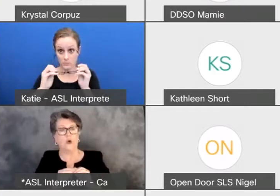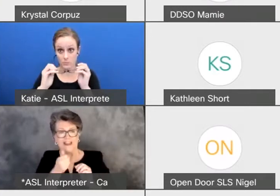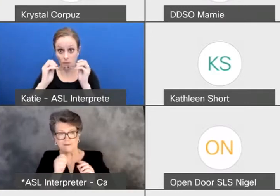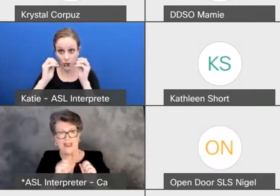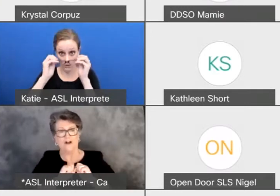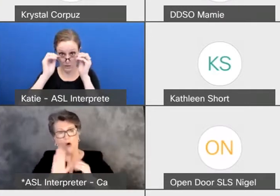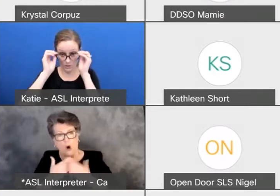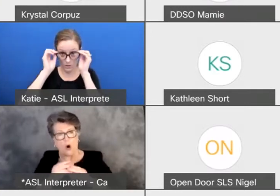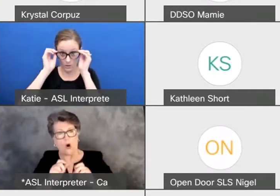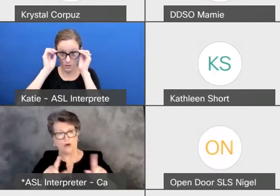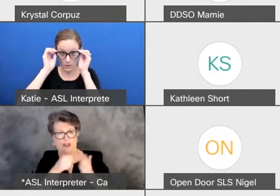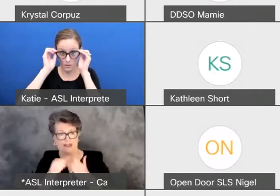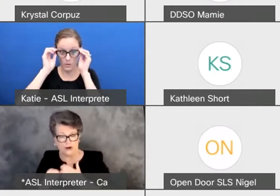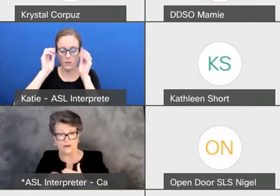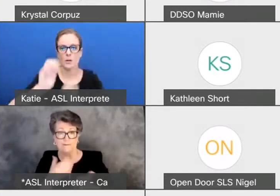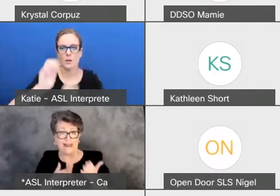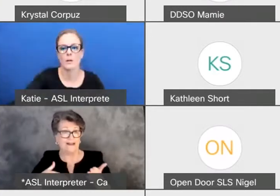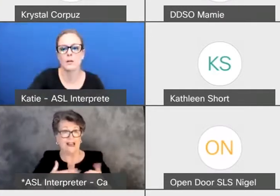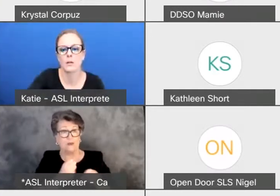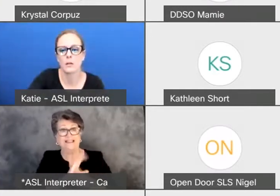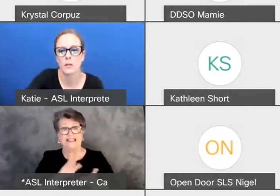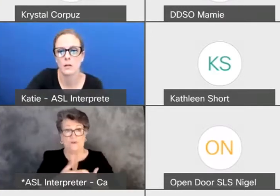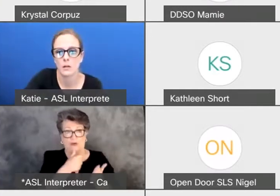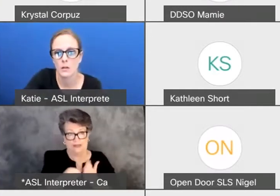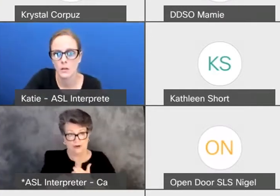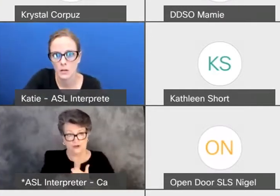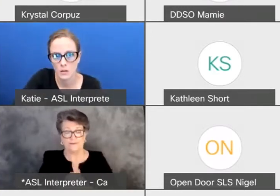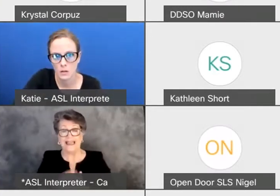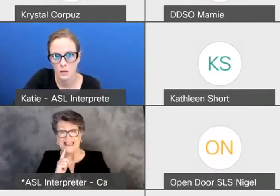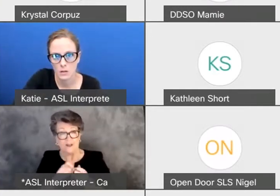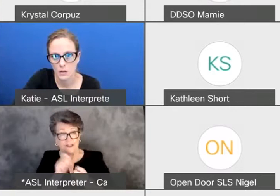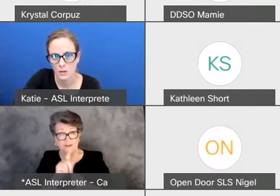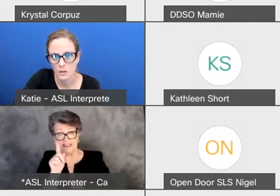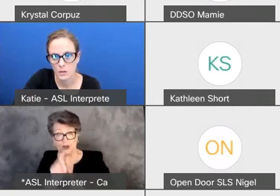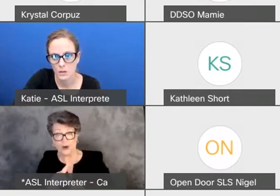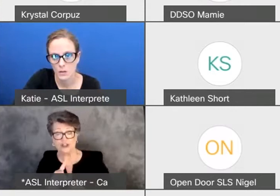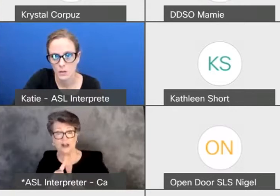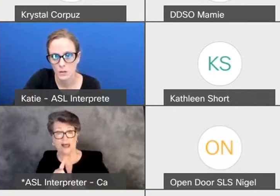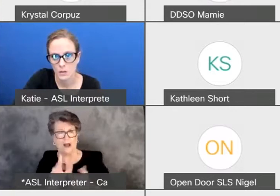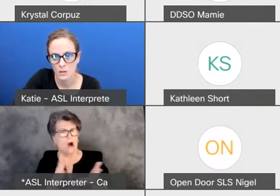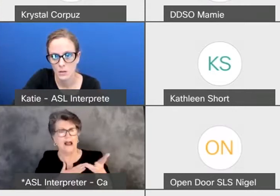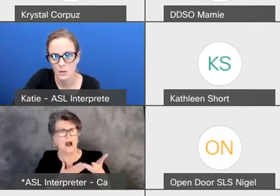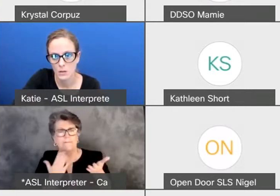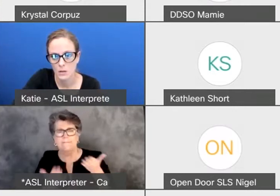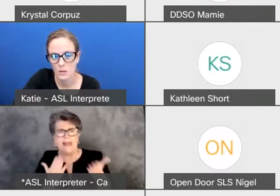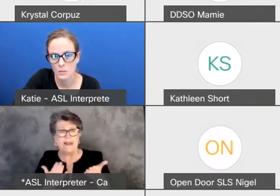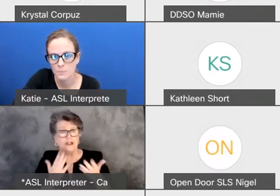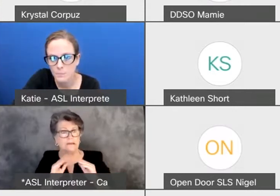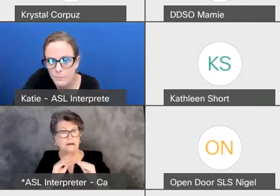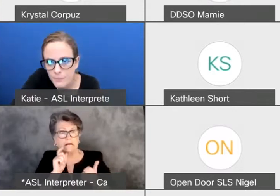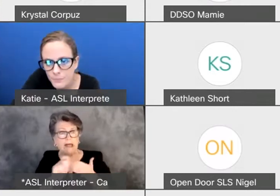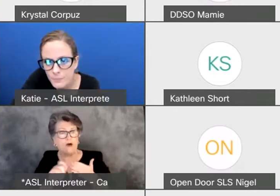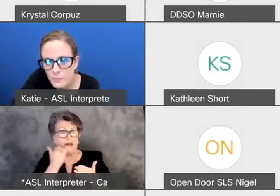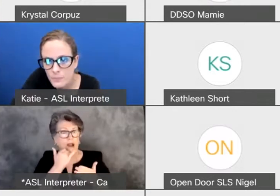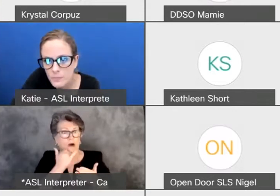letters for those rate increases. And if there obviously was a specific question, like, oh my gosh, maybe there was just some clerical error that occurred because